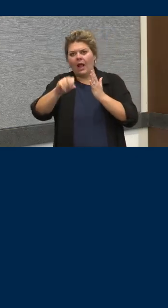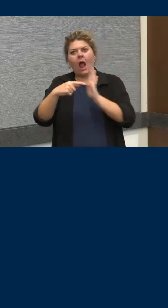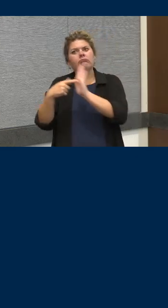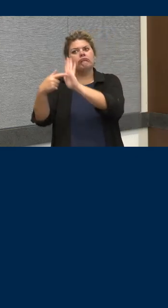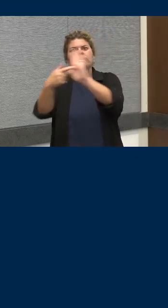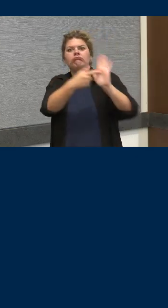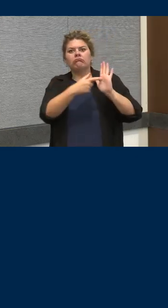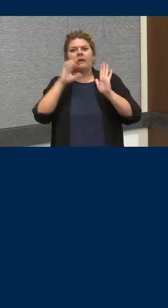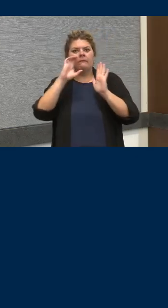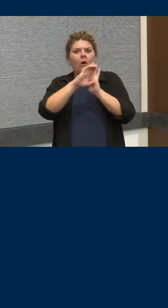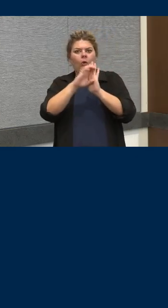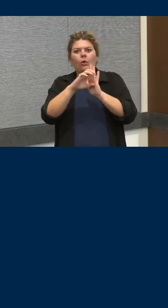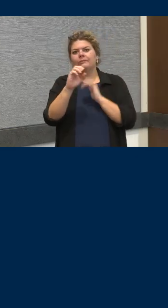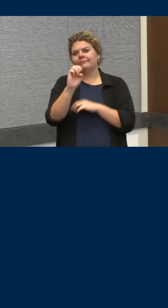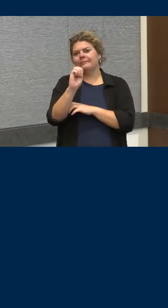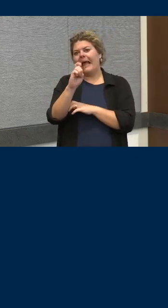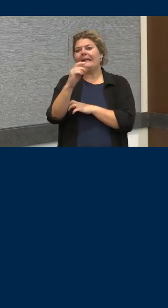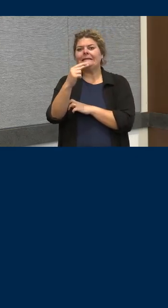exhibits.